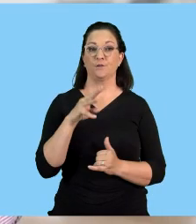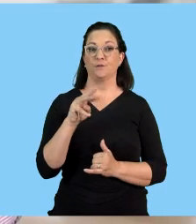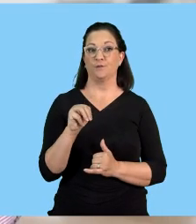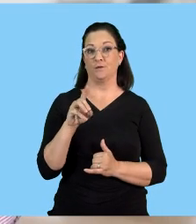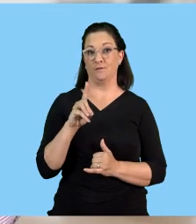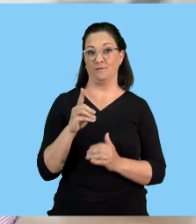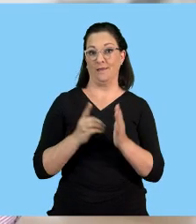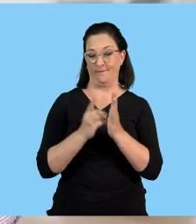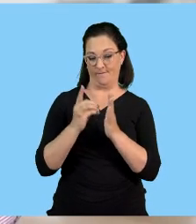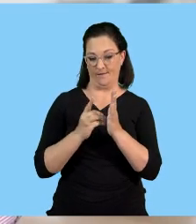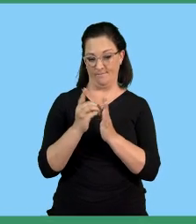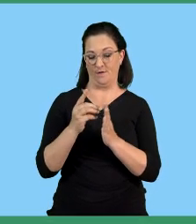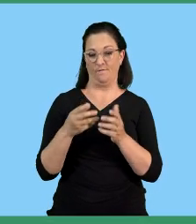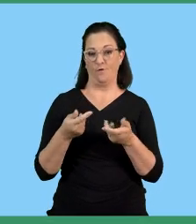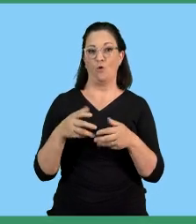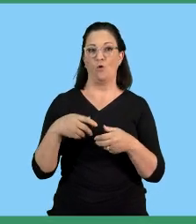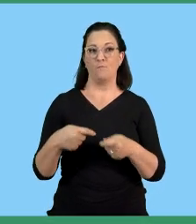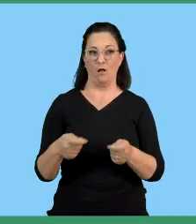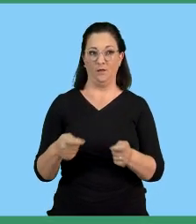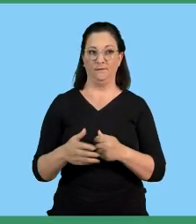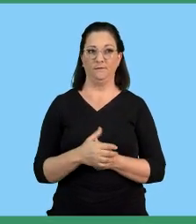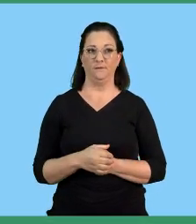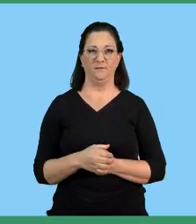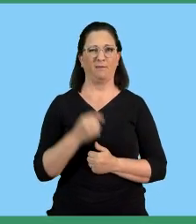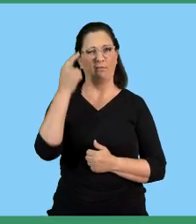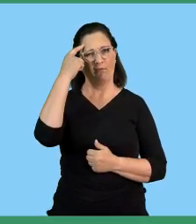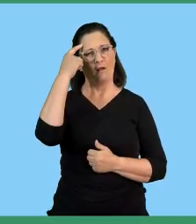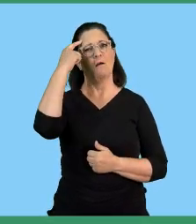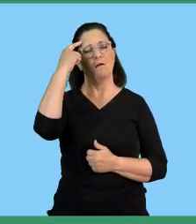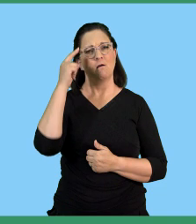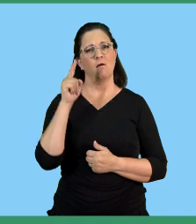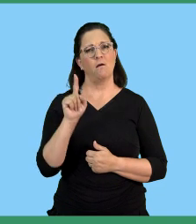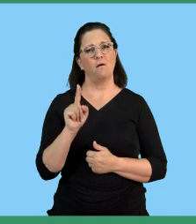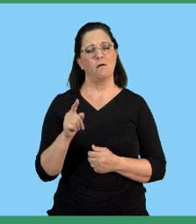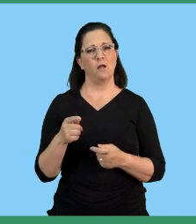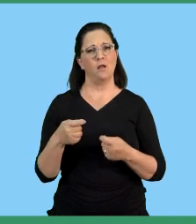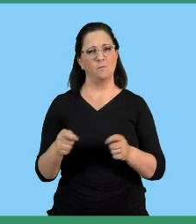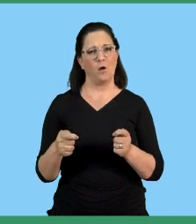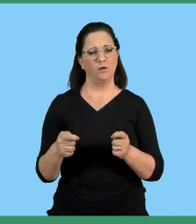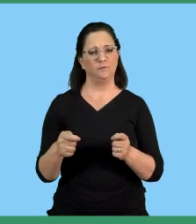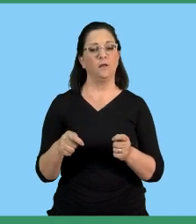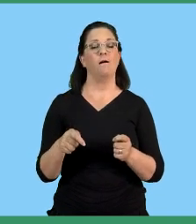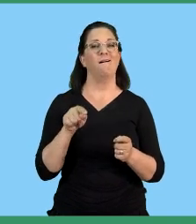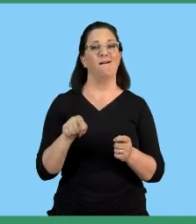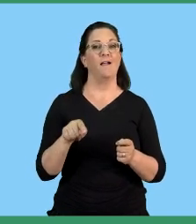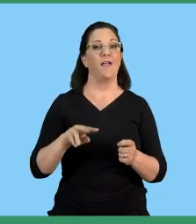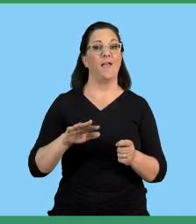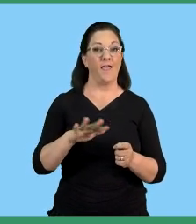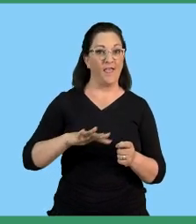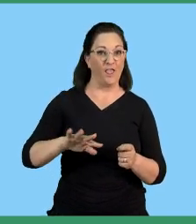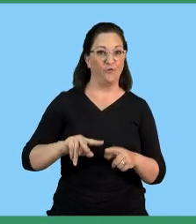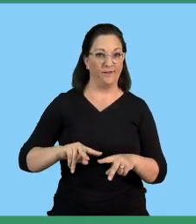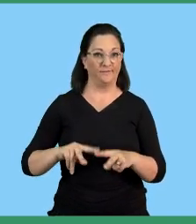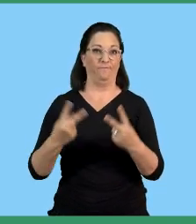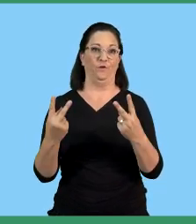our market development. So now when you think of market development, just think of a different area. Different